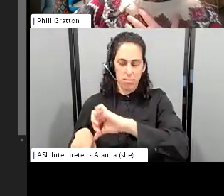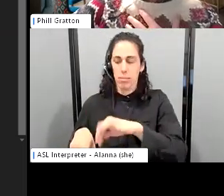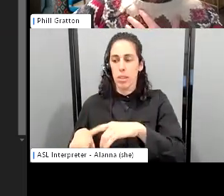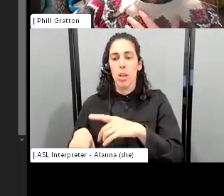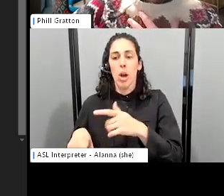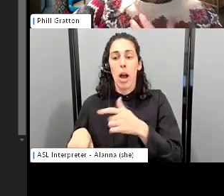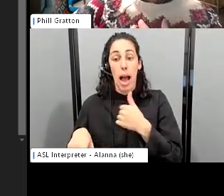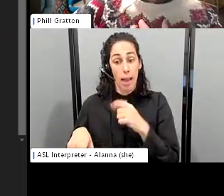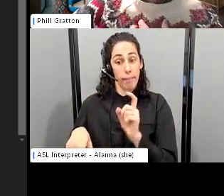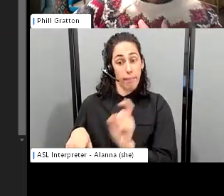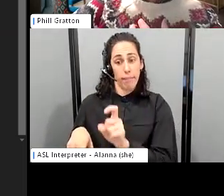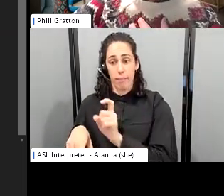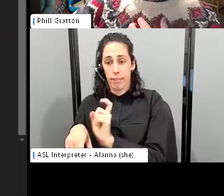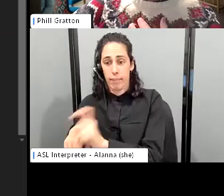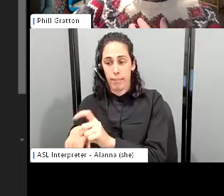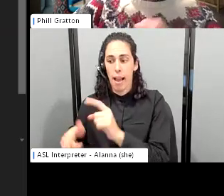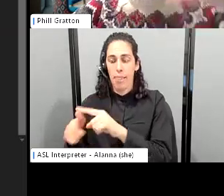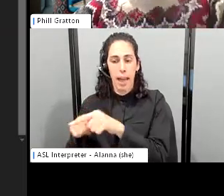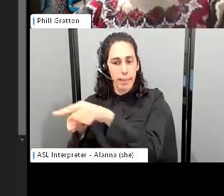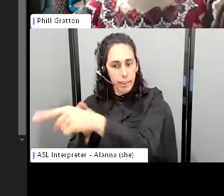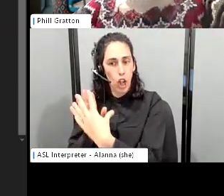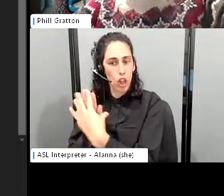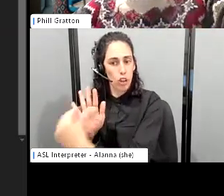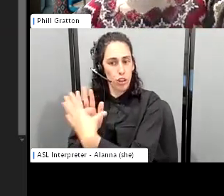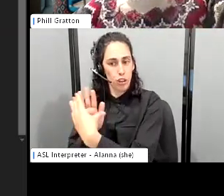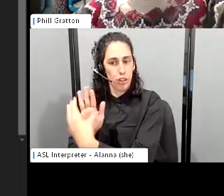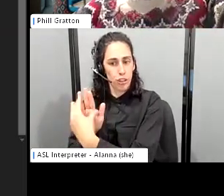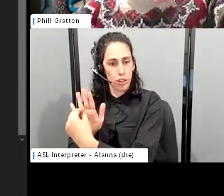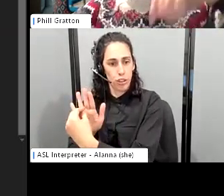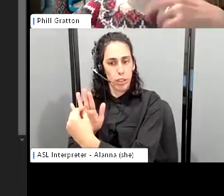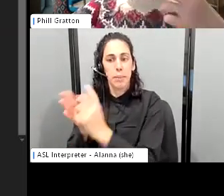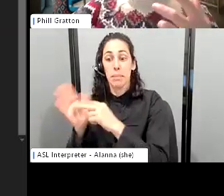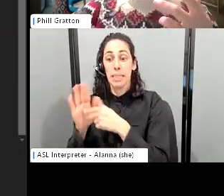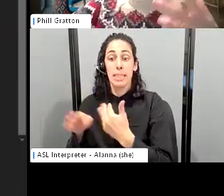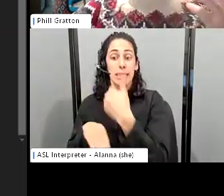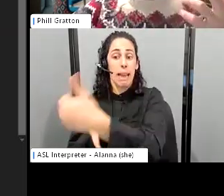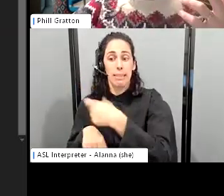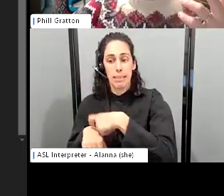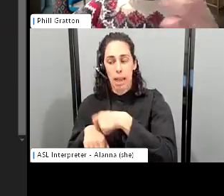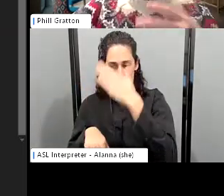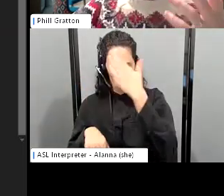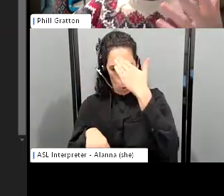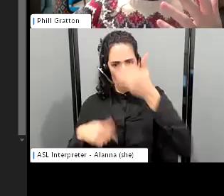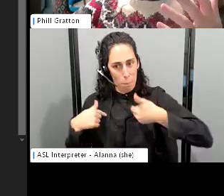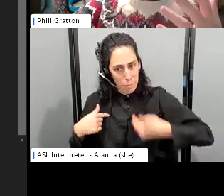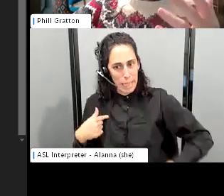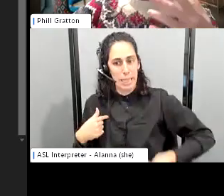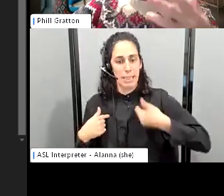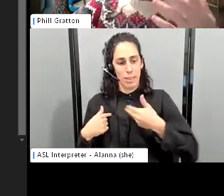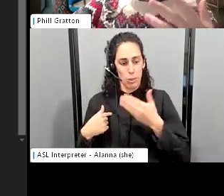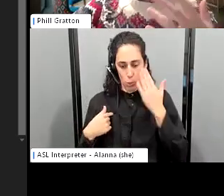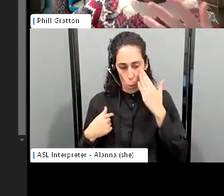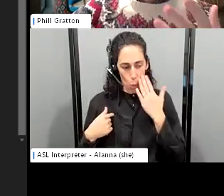I'm going to say this is a bad response. You know what? I'm going to click on that, give it a thumbs down like that. And it's going to say, tell me more about that. Why wasn't it good?